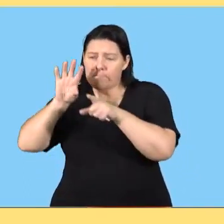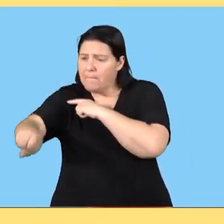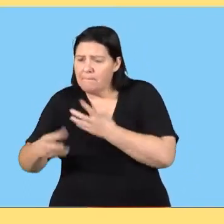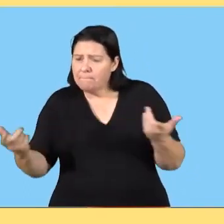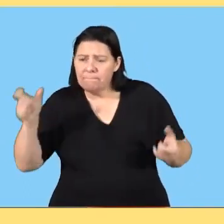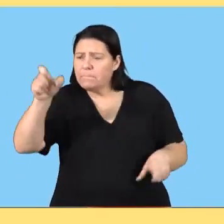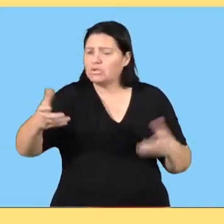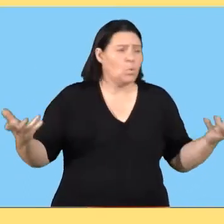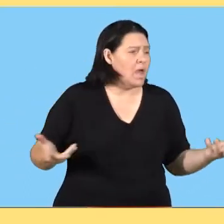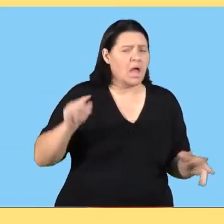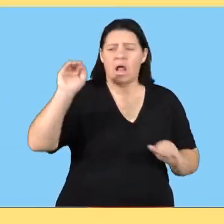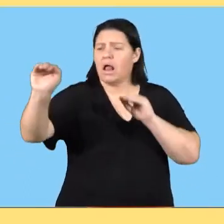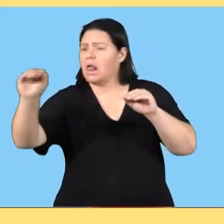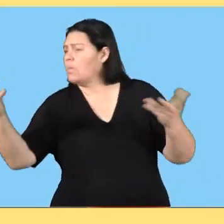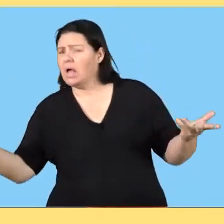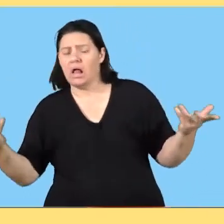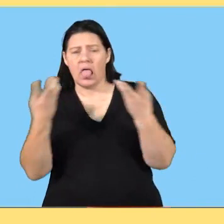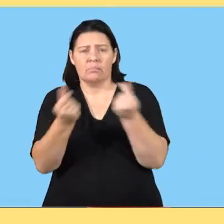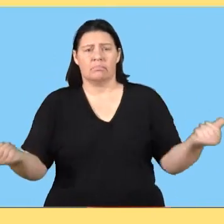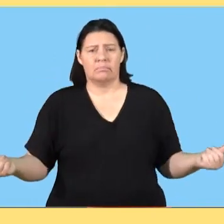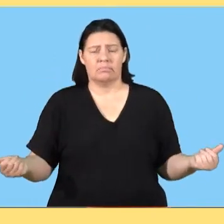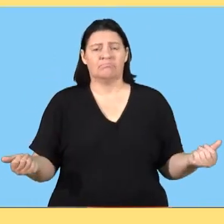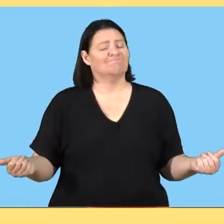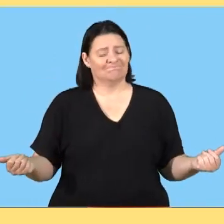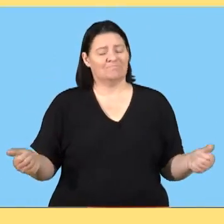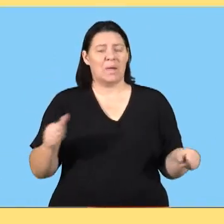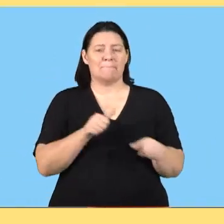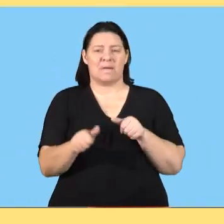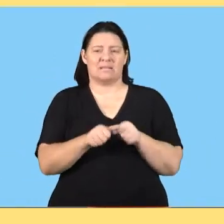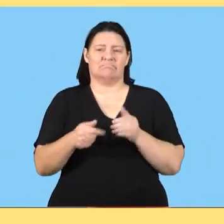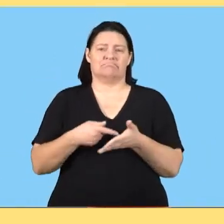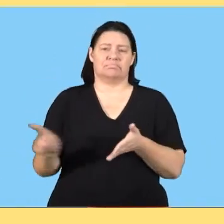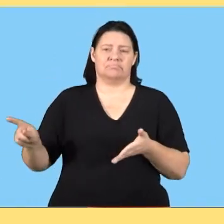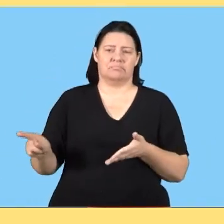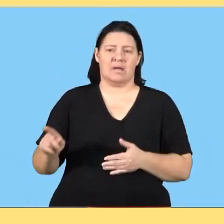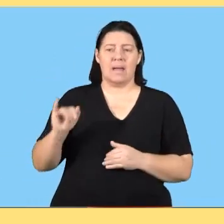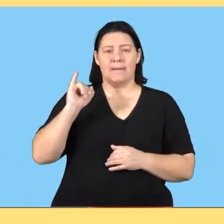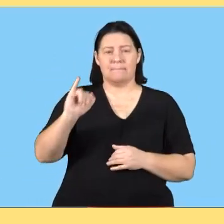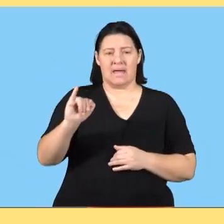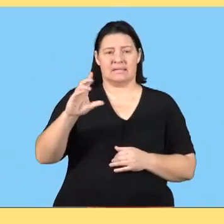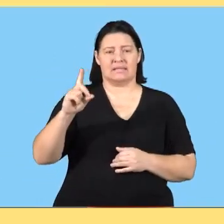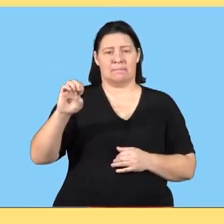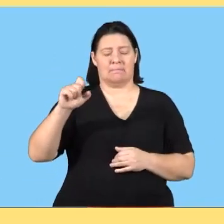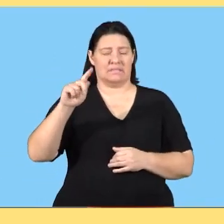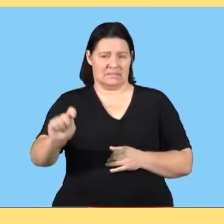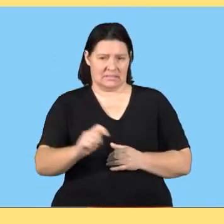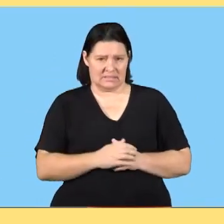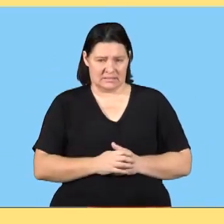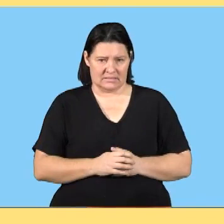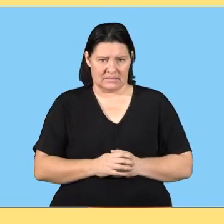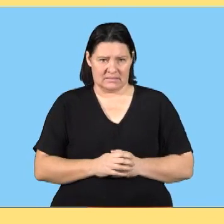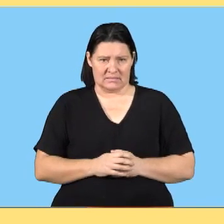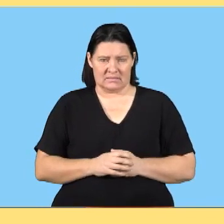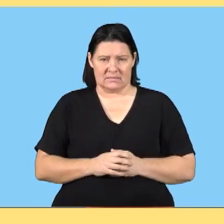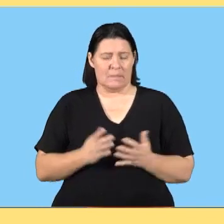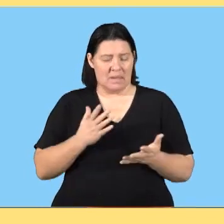it is best for the business to write off the debt as bad debt. In other words, it